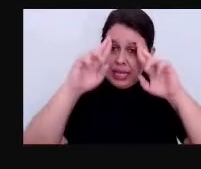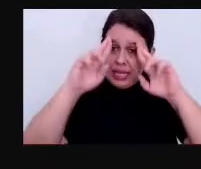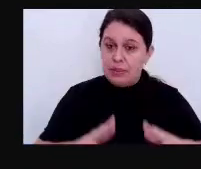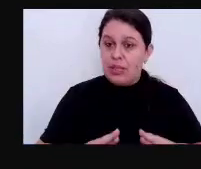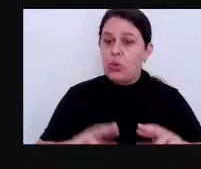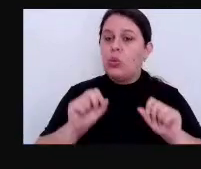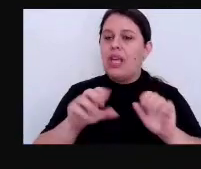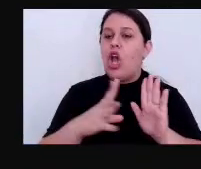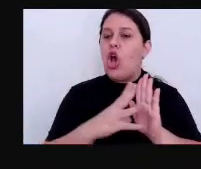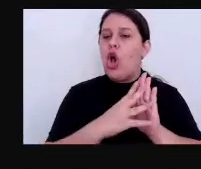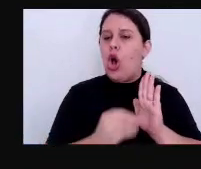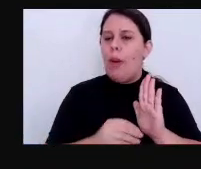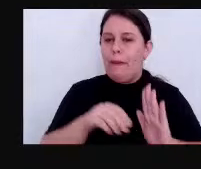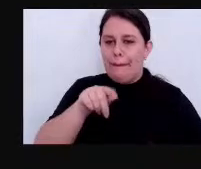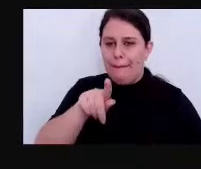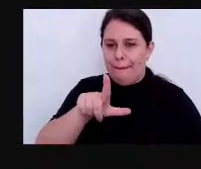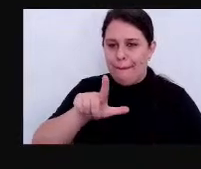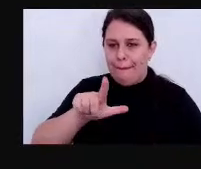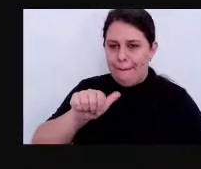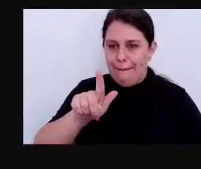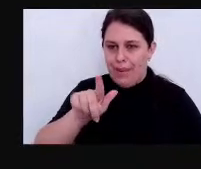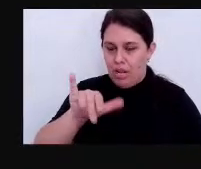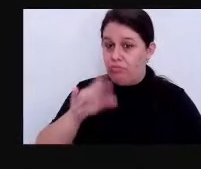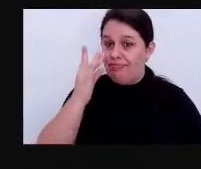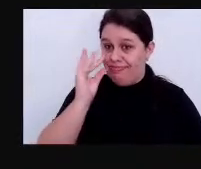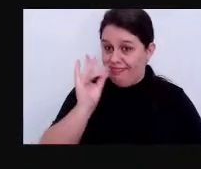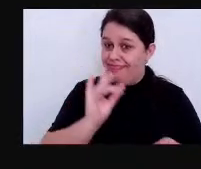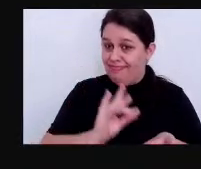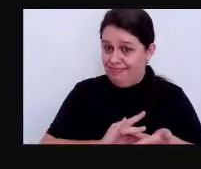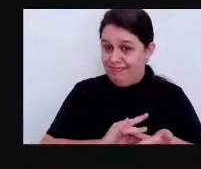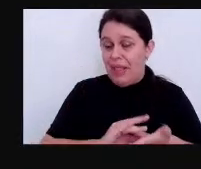avoid it while using AI?